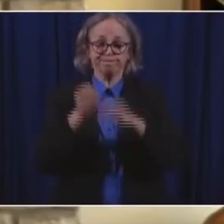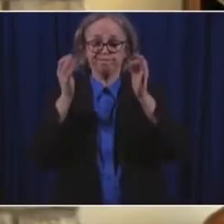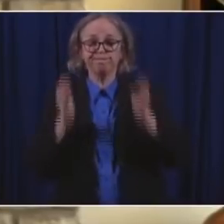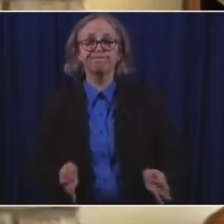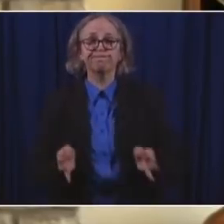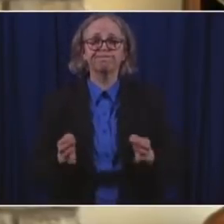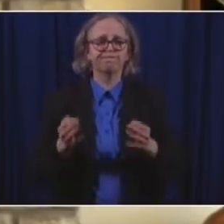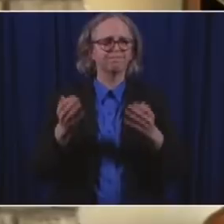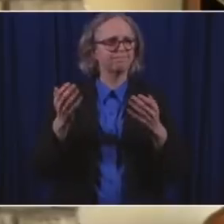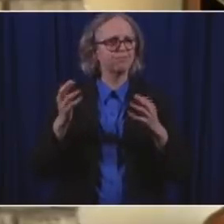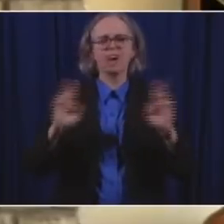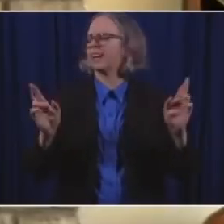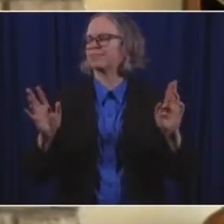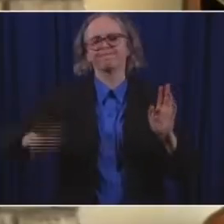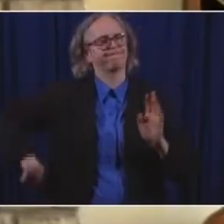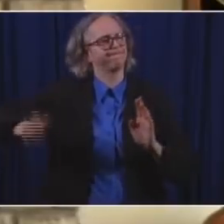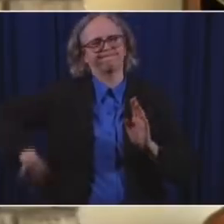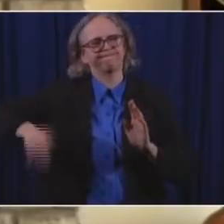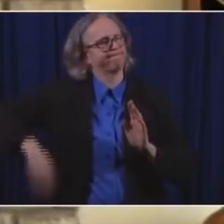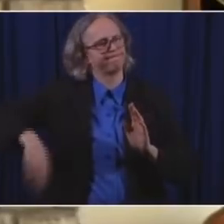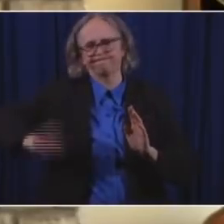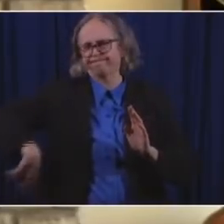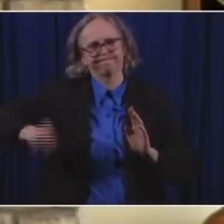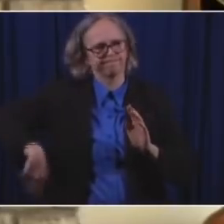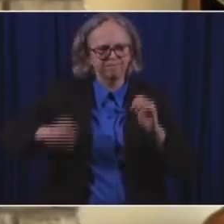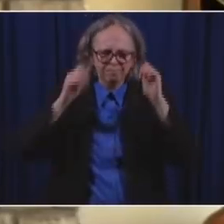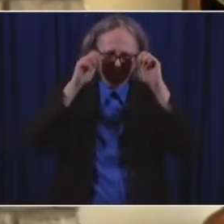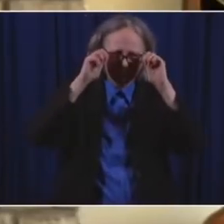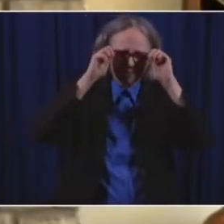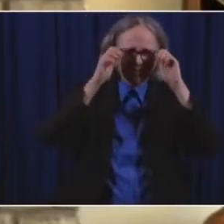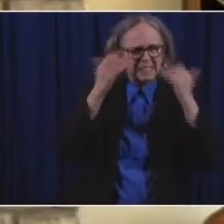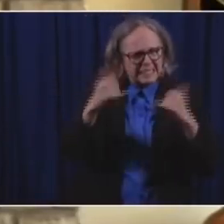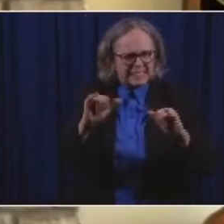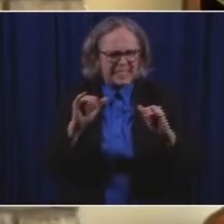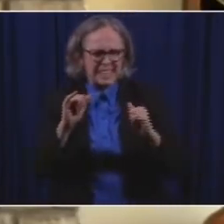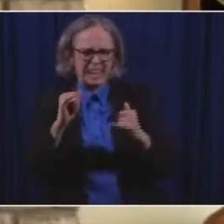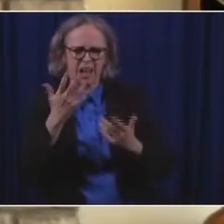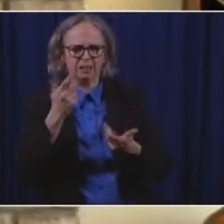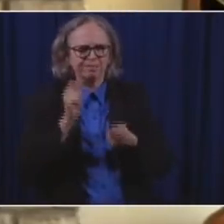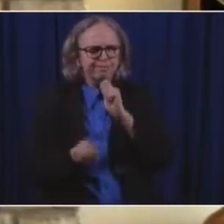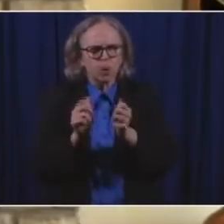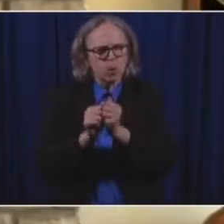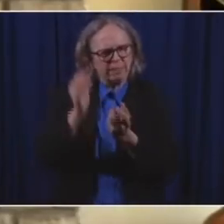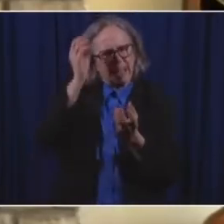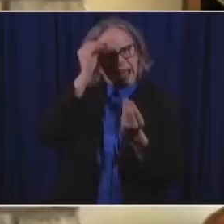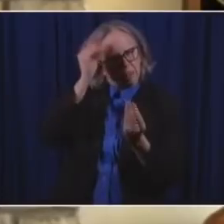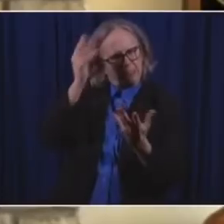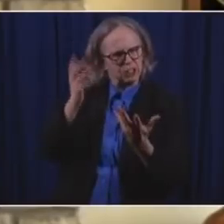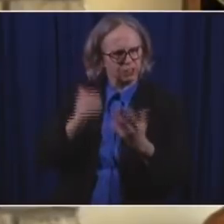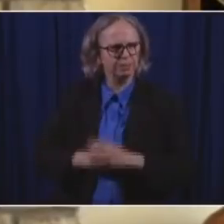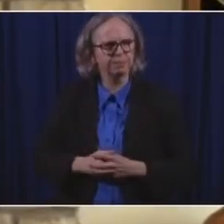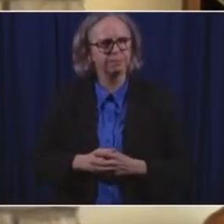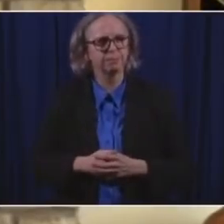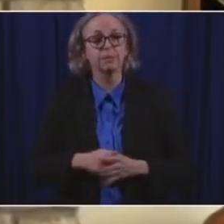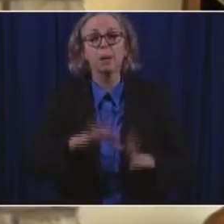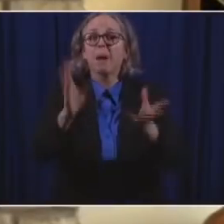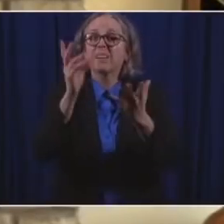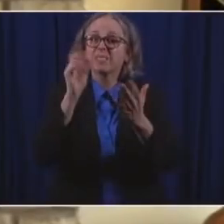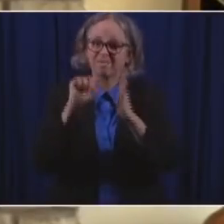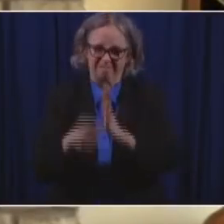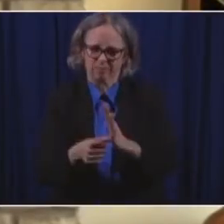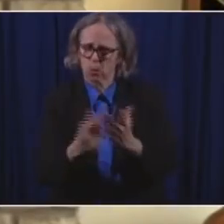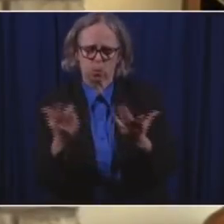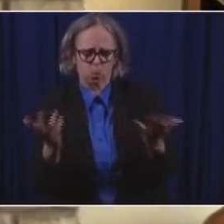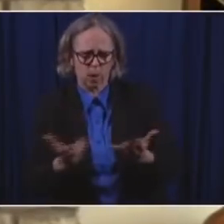just going to go. It's going to be continued to be fine-tuned. But let me repeat what